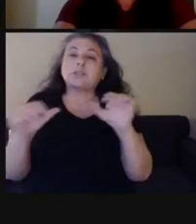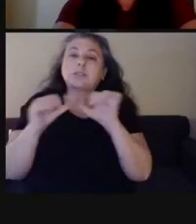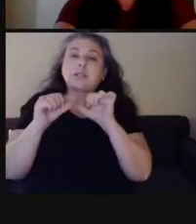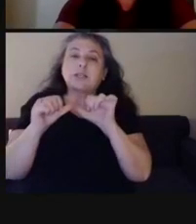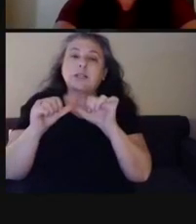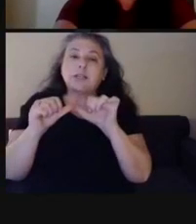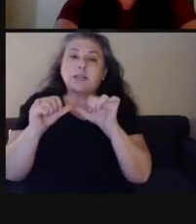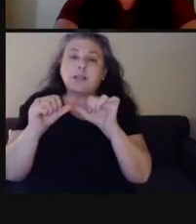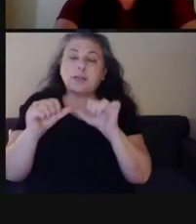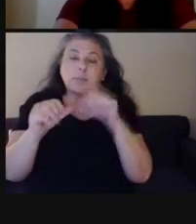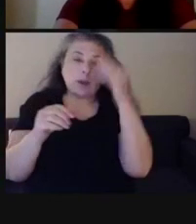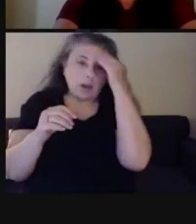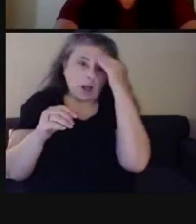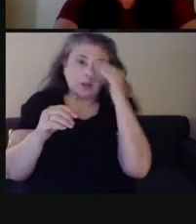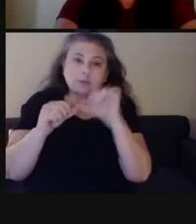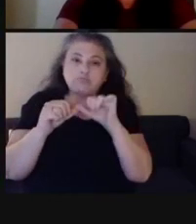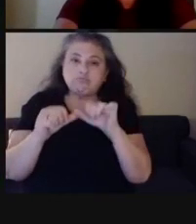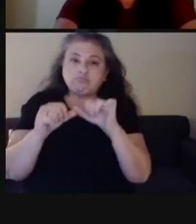alive.